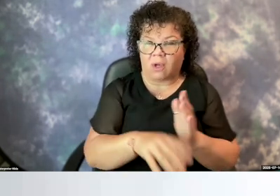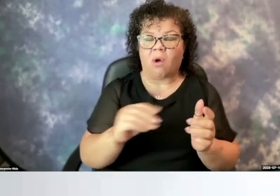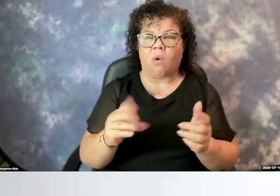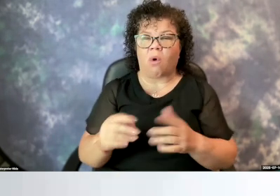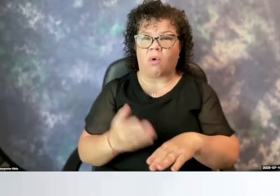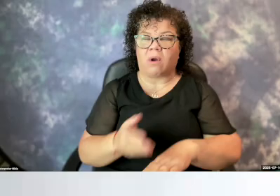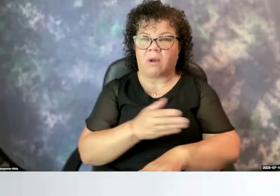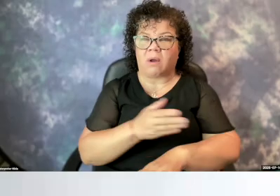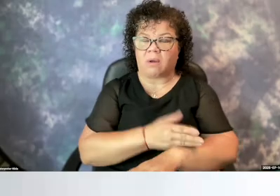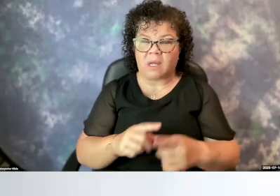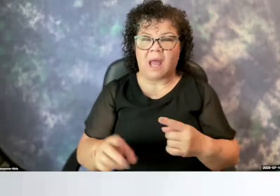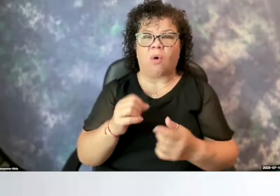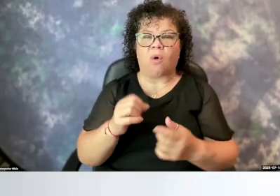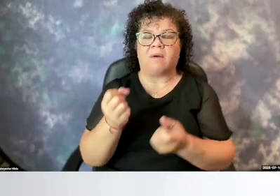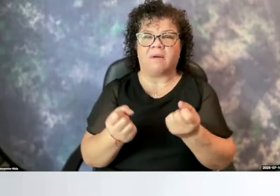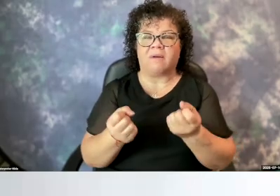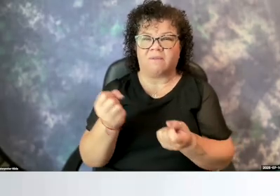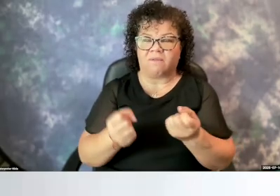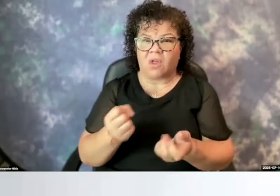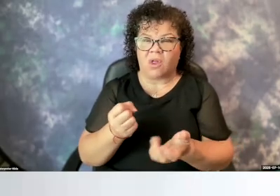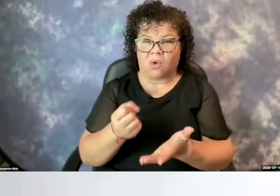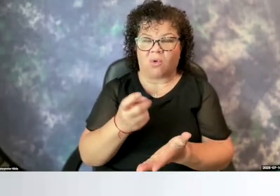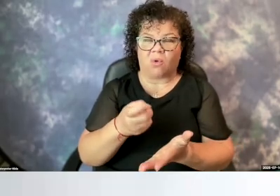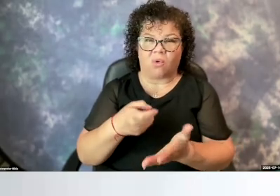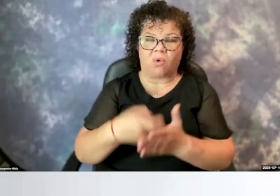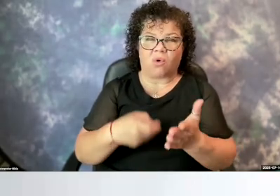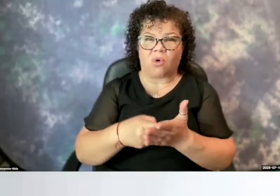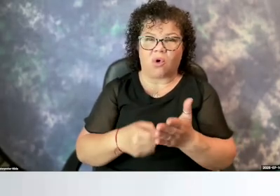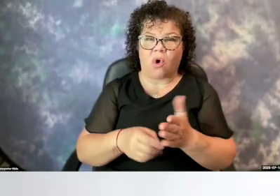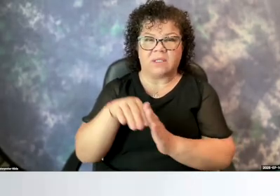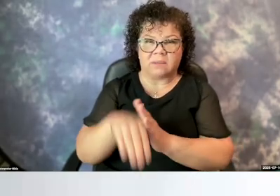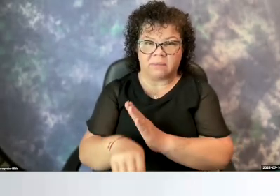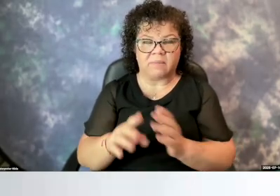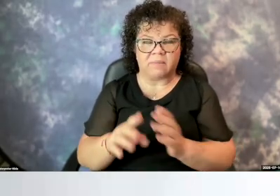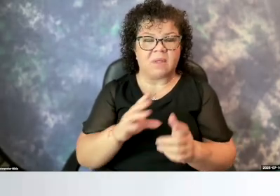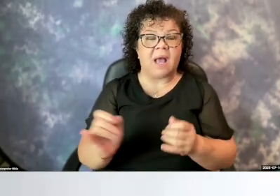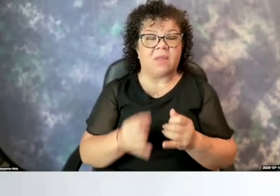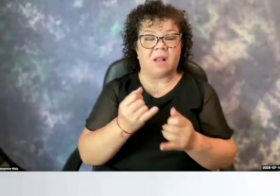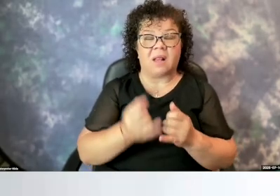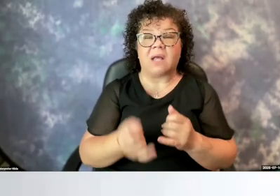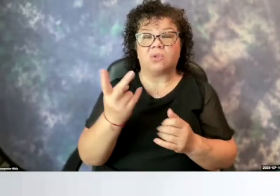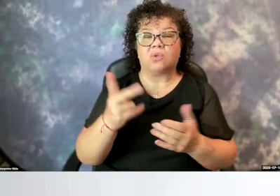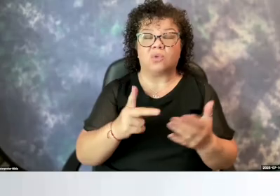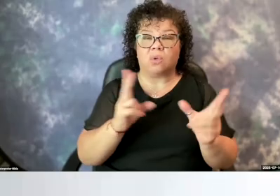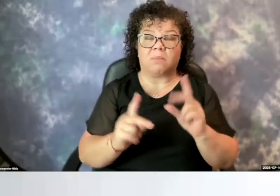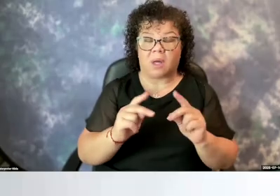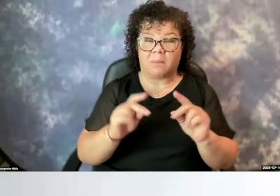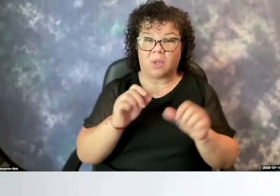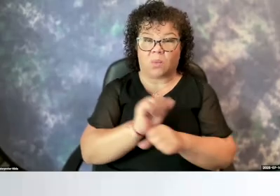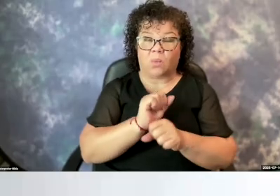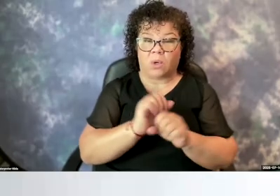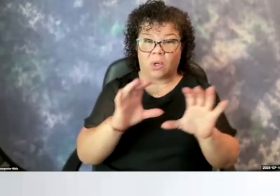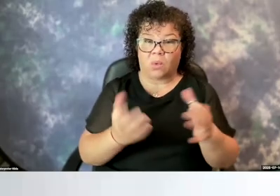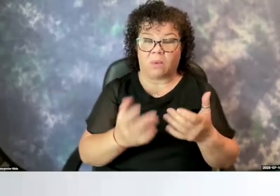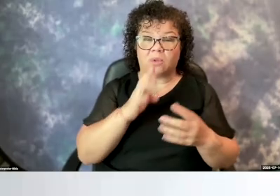battery degradation, resulting in reduced vehicle performance, vehicle depreciation, and costly repairs.